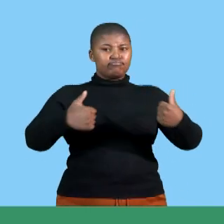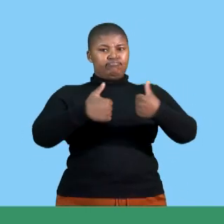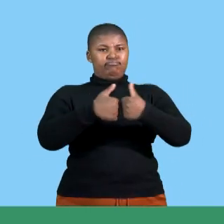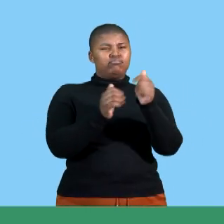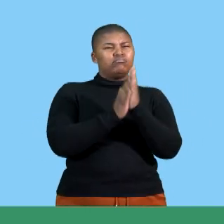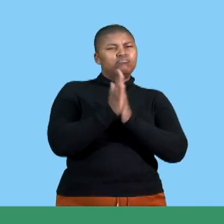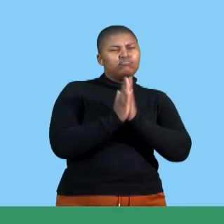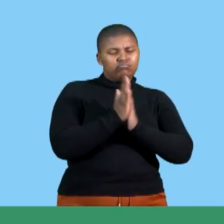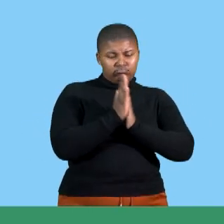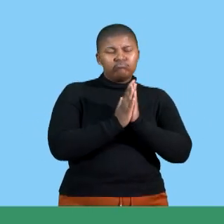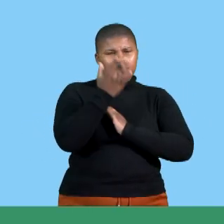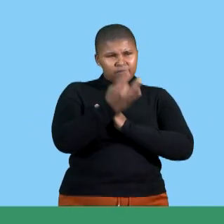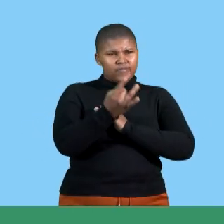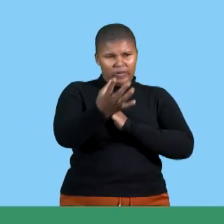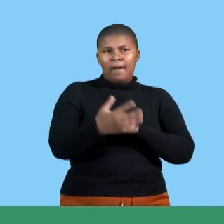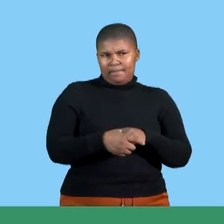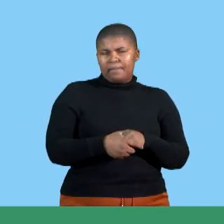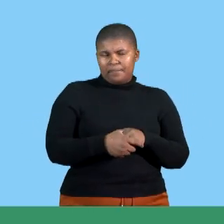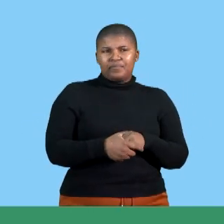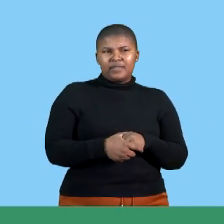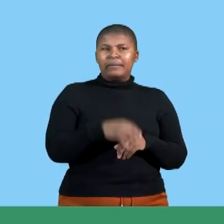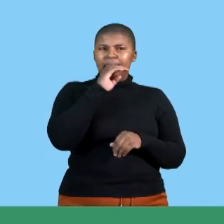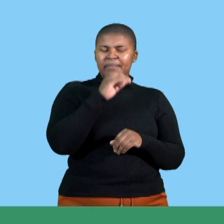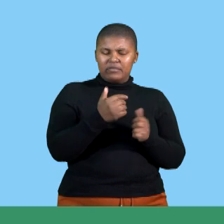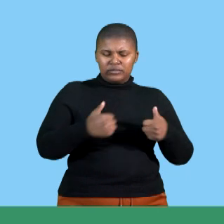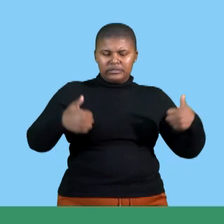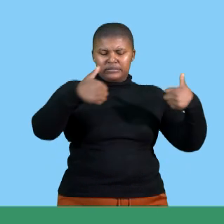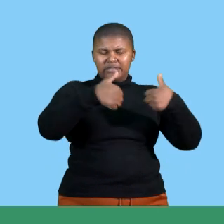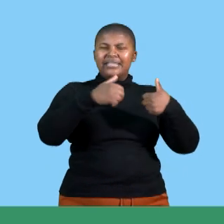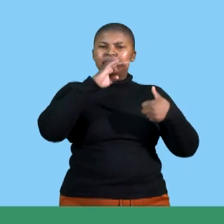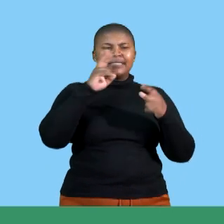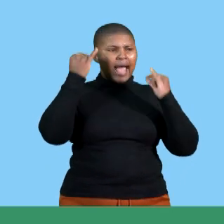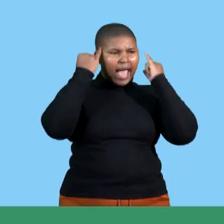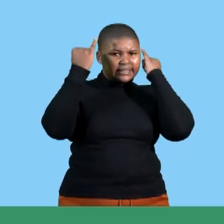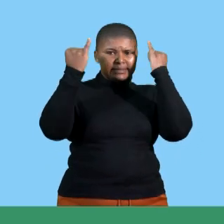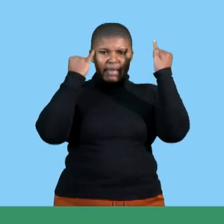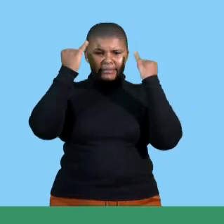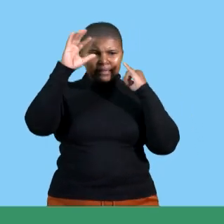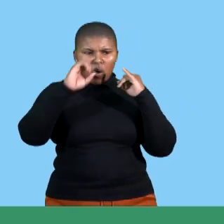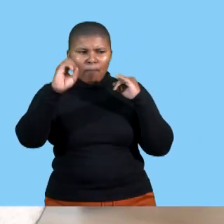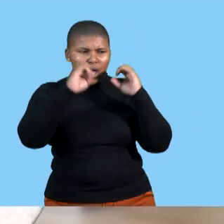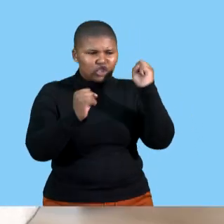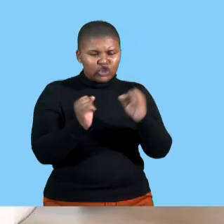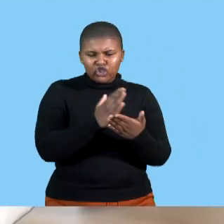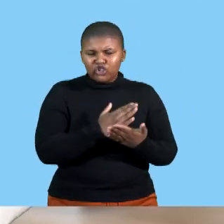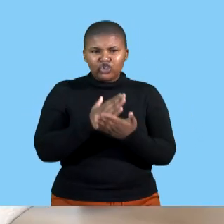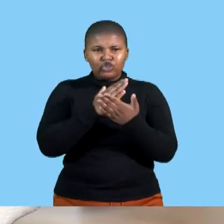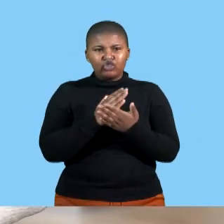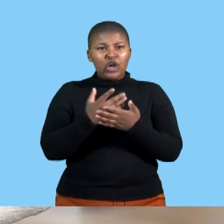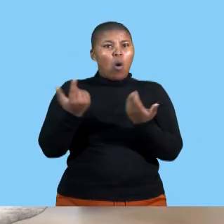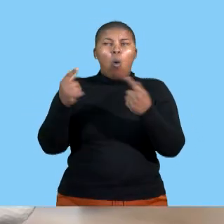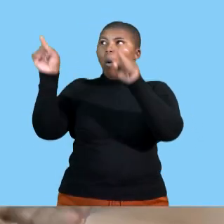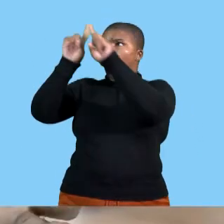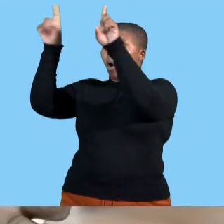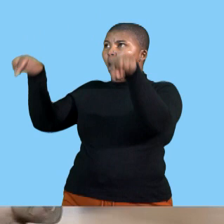for the employees. Encourage brainstorming. So when we are brainstorming, we are bringing our ideas forth. We can